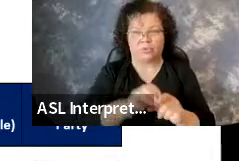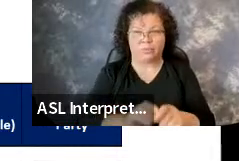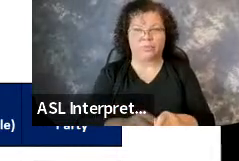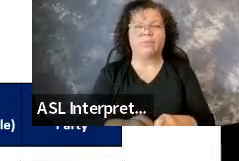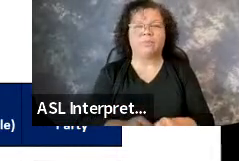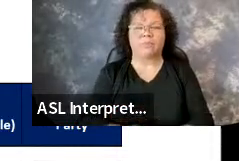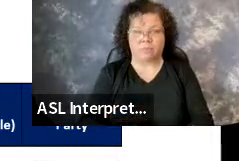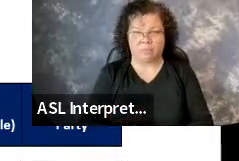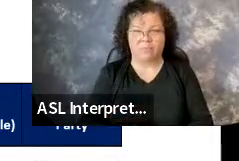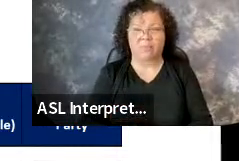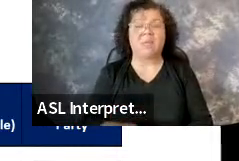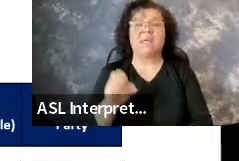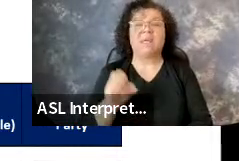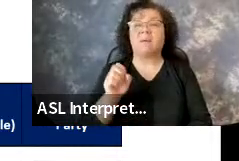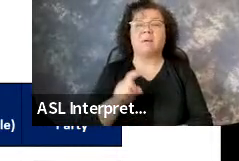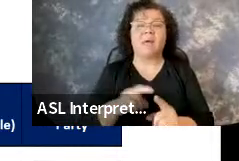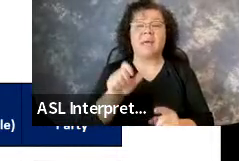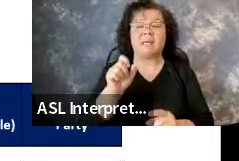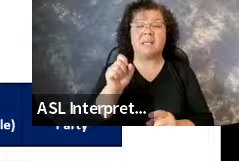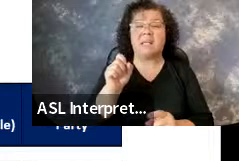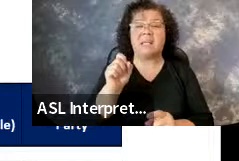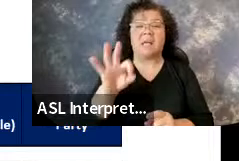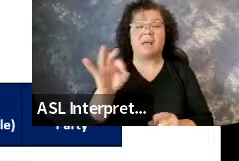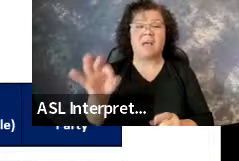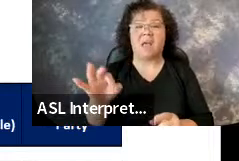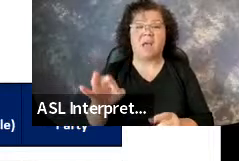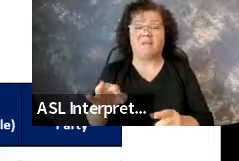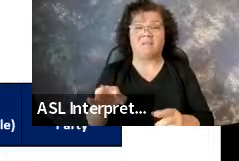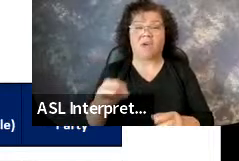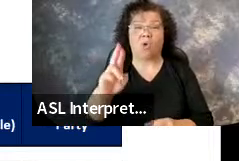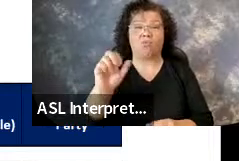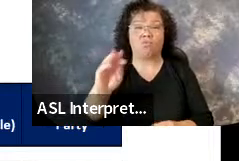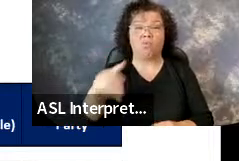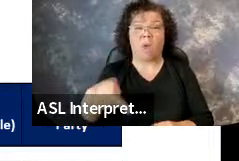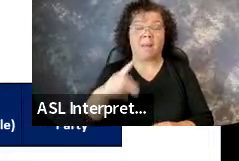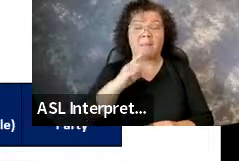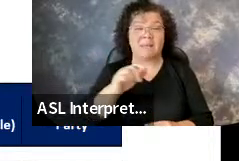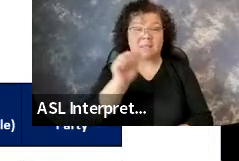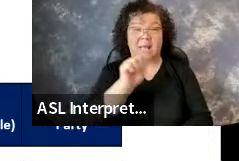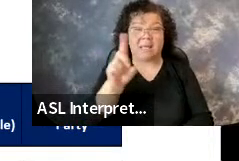It's just that even if a ramp is ADA compliant,